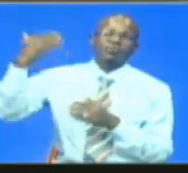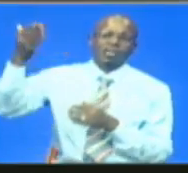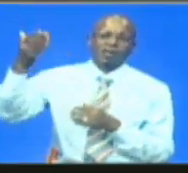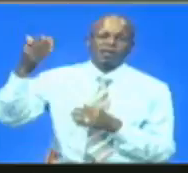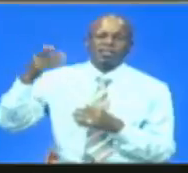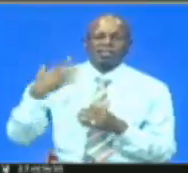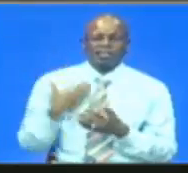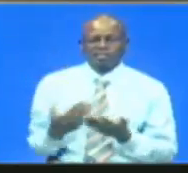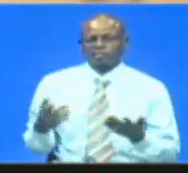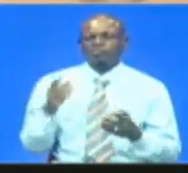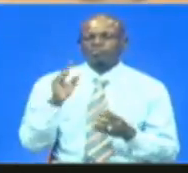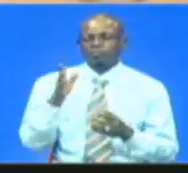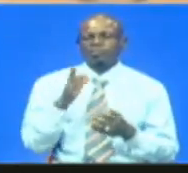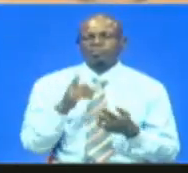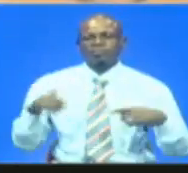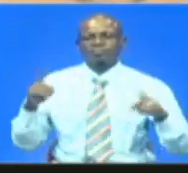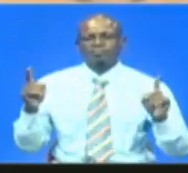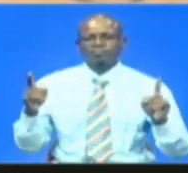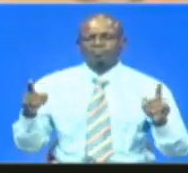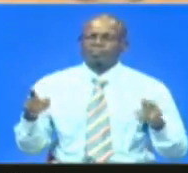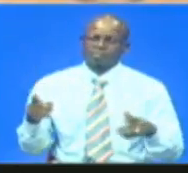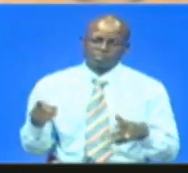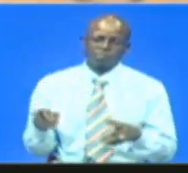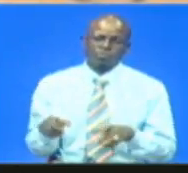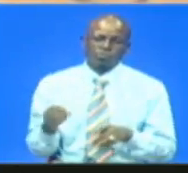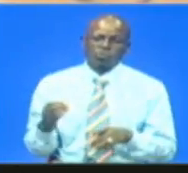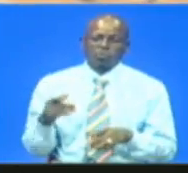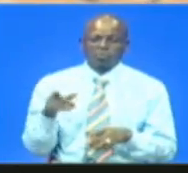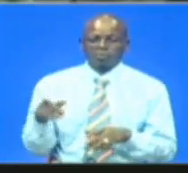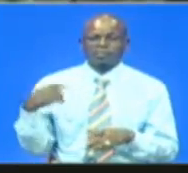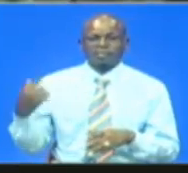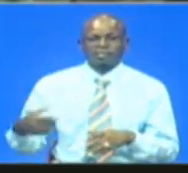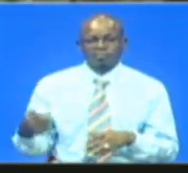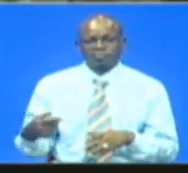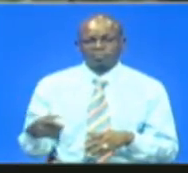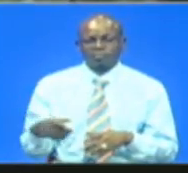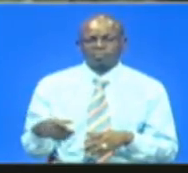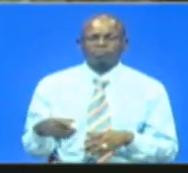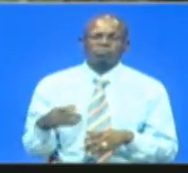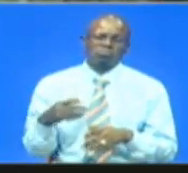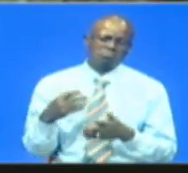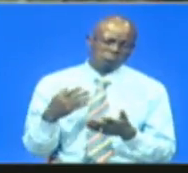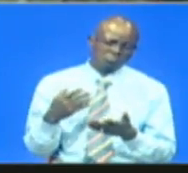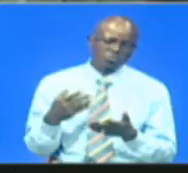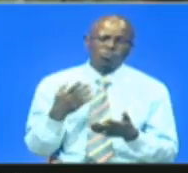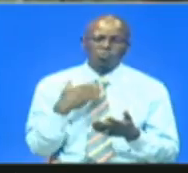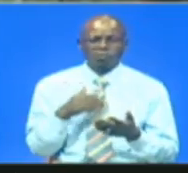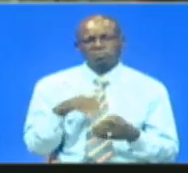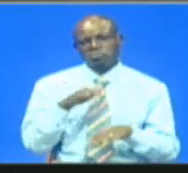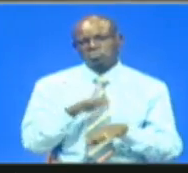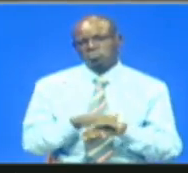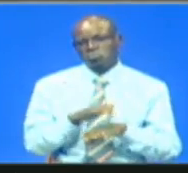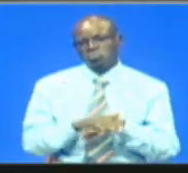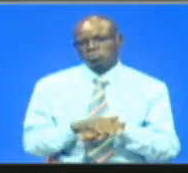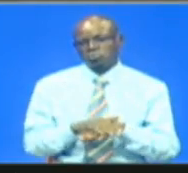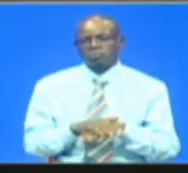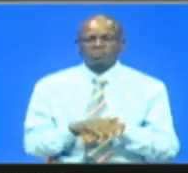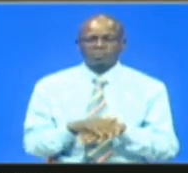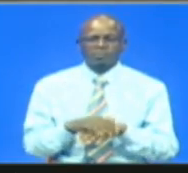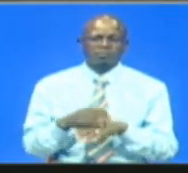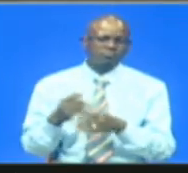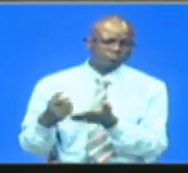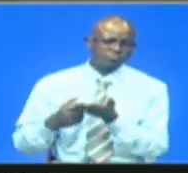the success of the industry is dependent on the favorable give and take between the government and the investors. The fertilizer